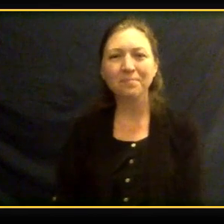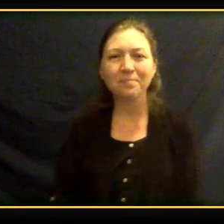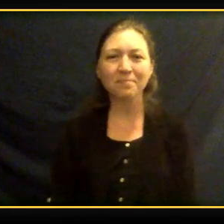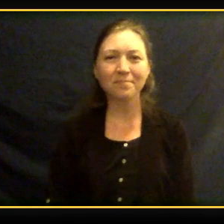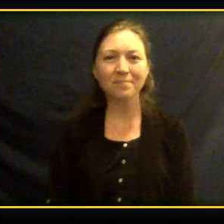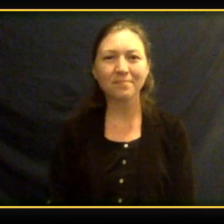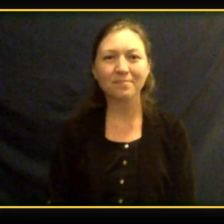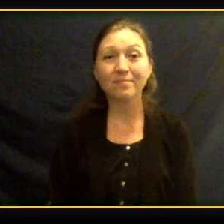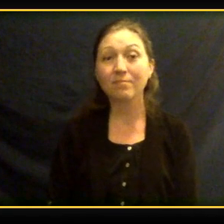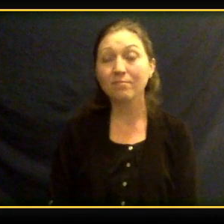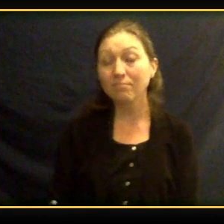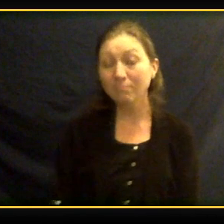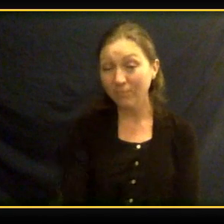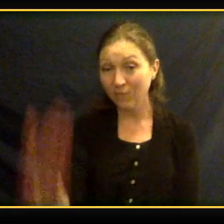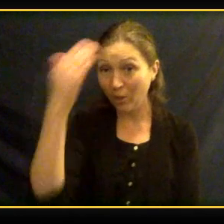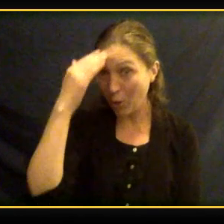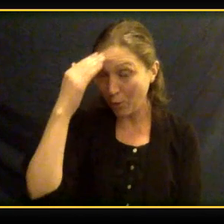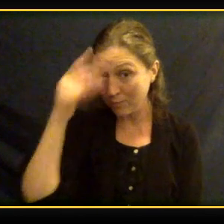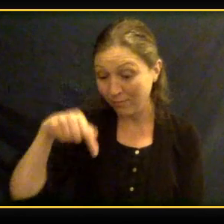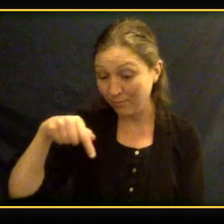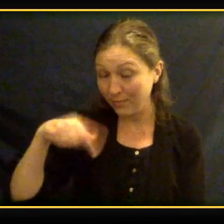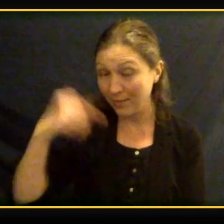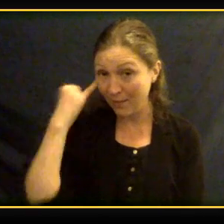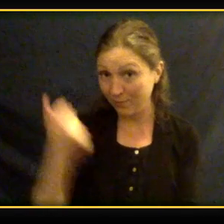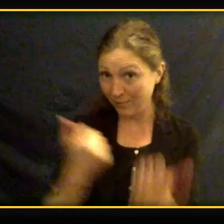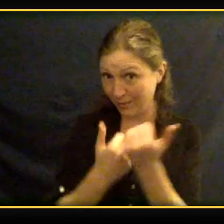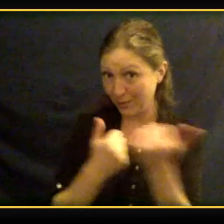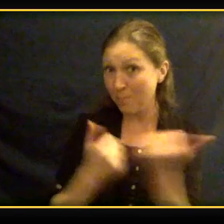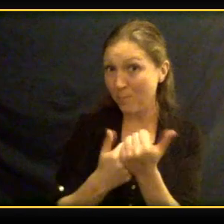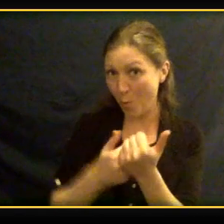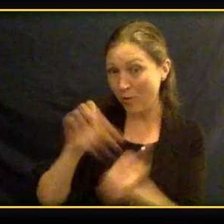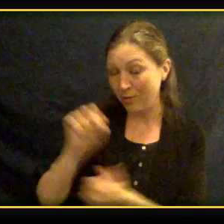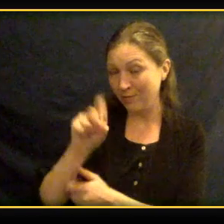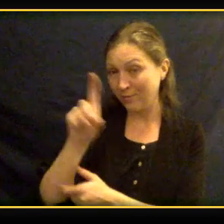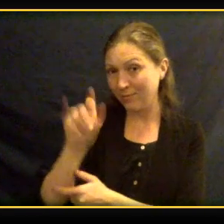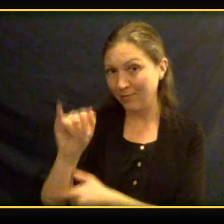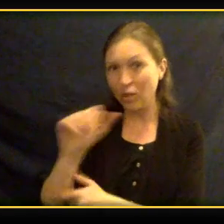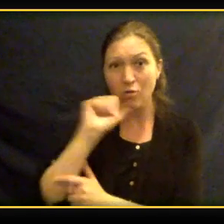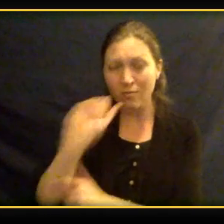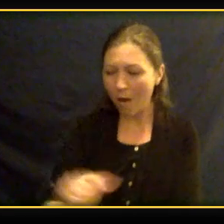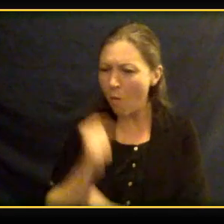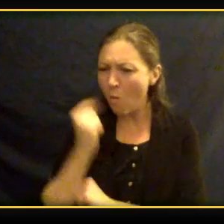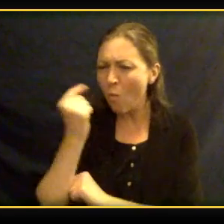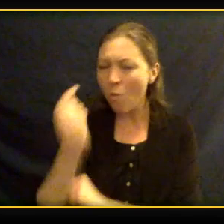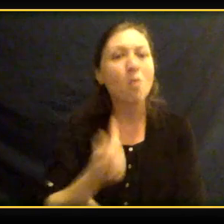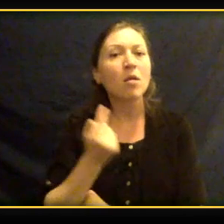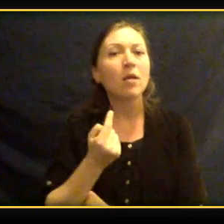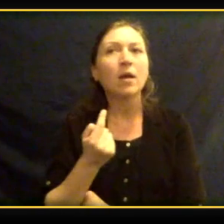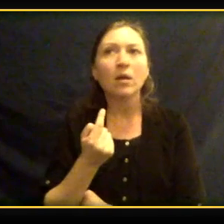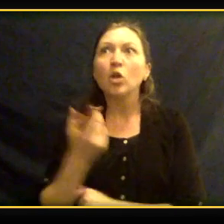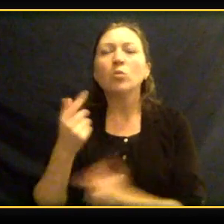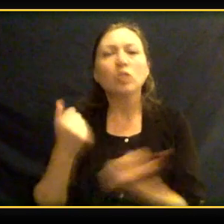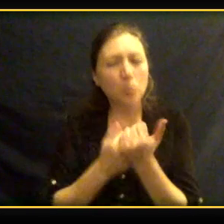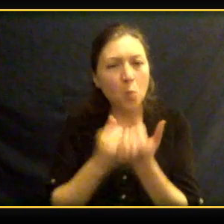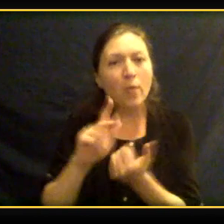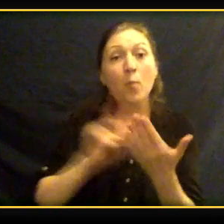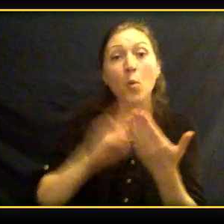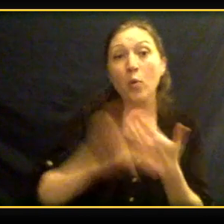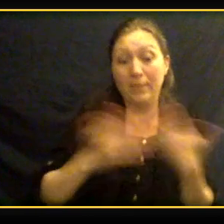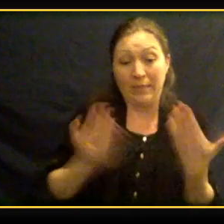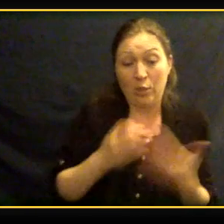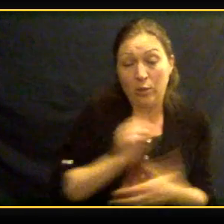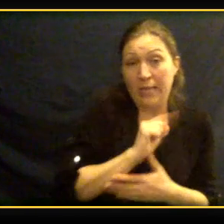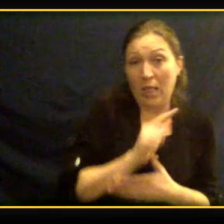You know, by supporting the Starkloff Disability Institute, you're not only supporting their extensive programs in St. Louis and in the region, but